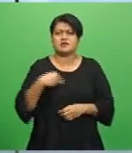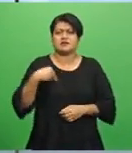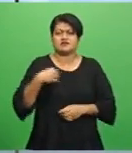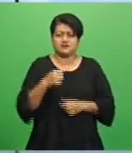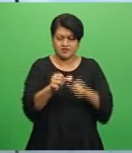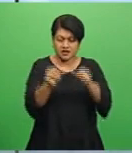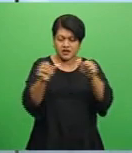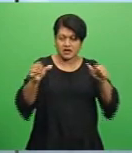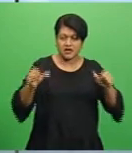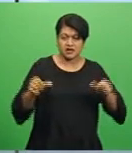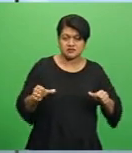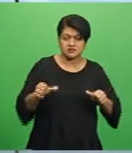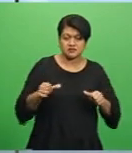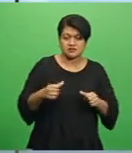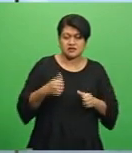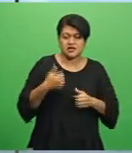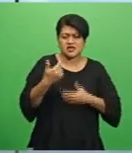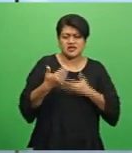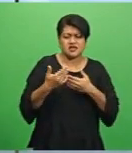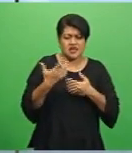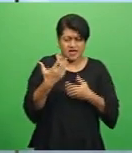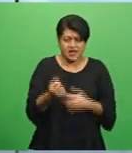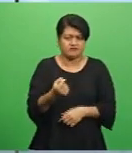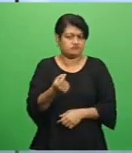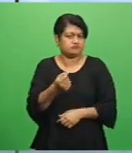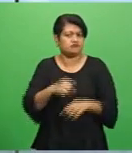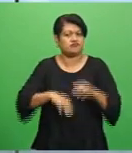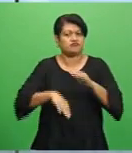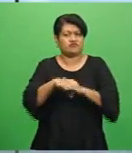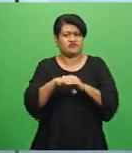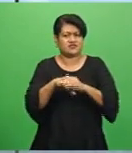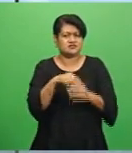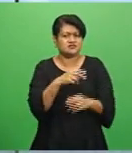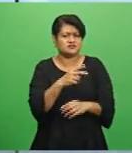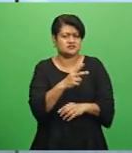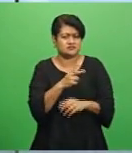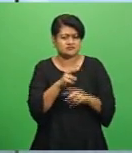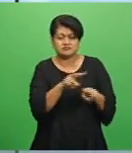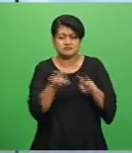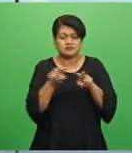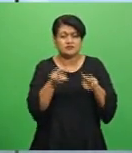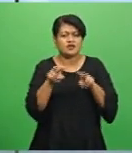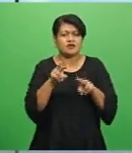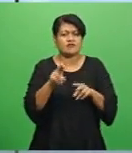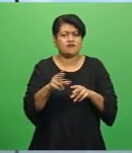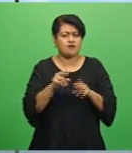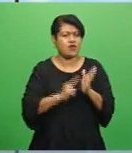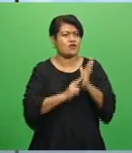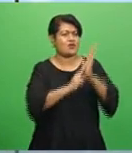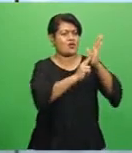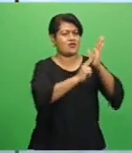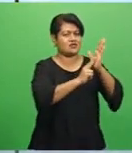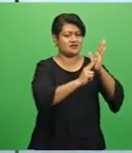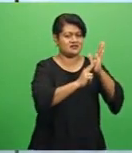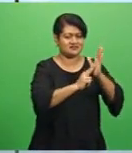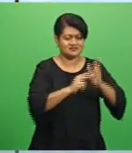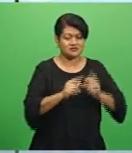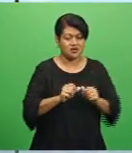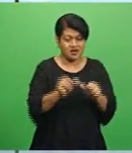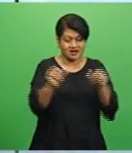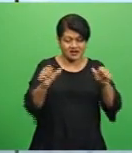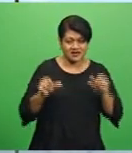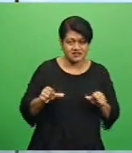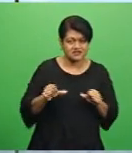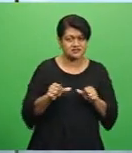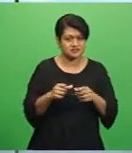are addressing food security in the Northern Division. The initial damage assessment indicates the agriculture sector in the north